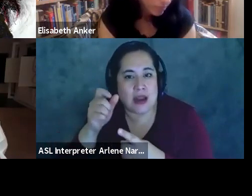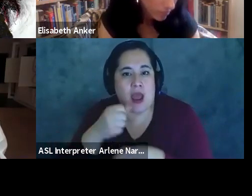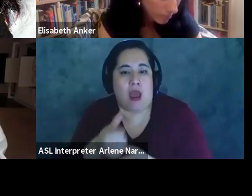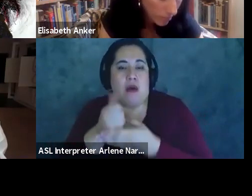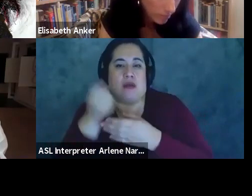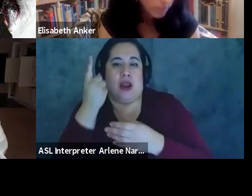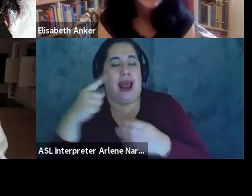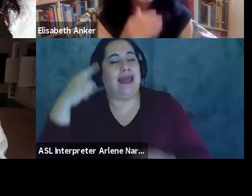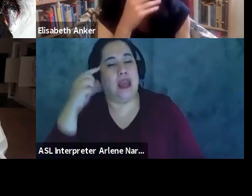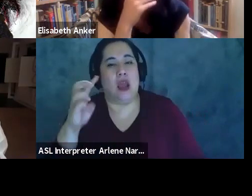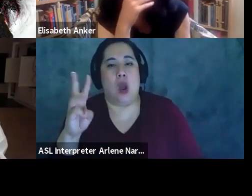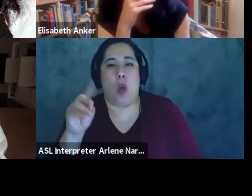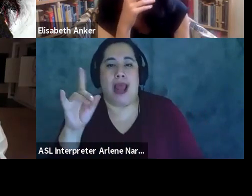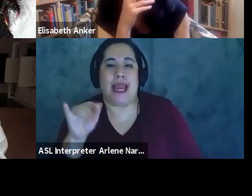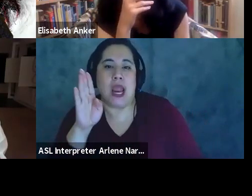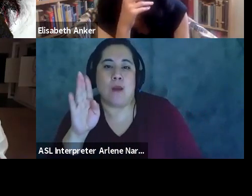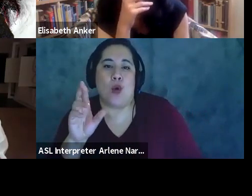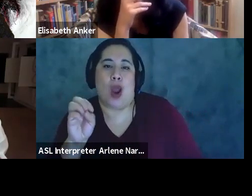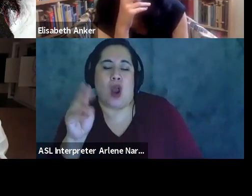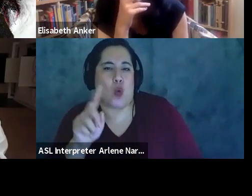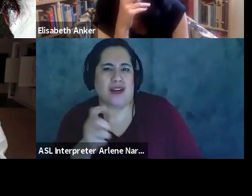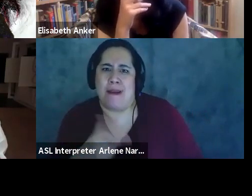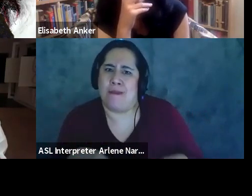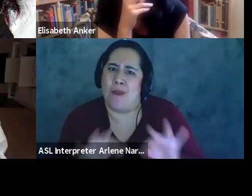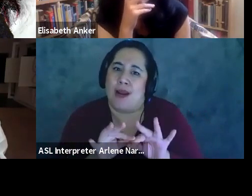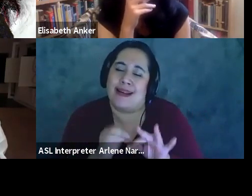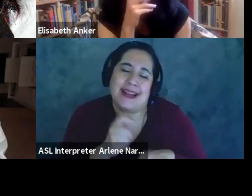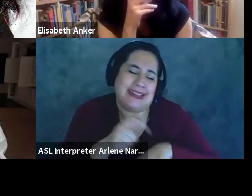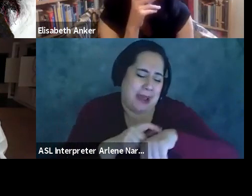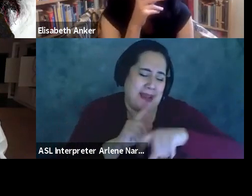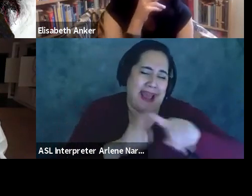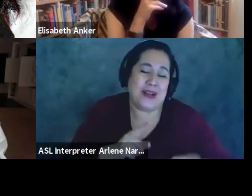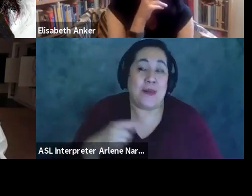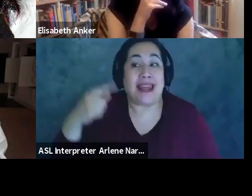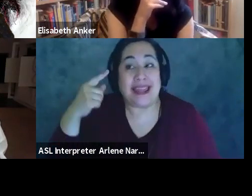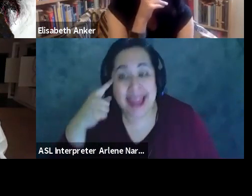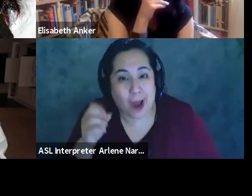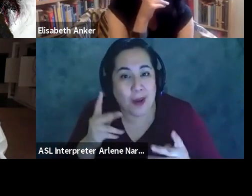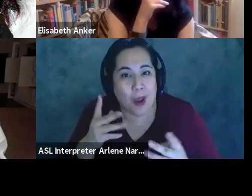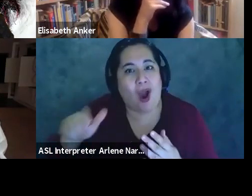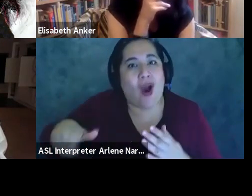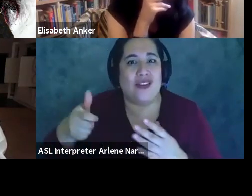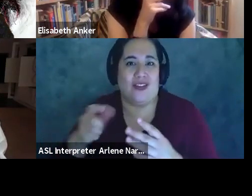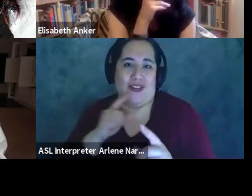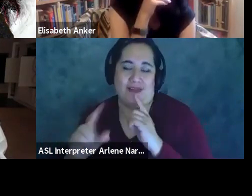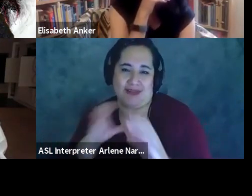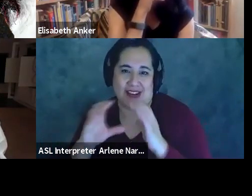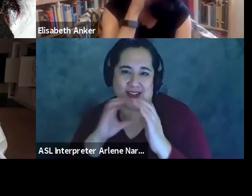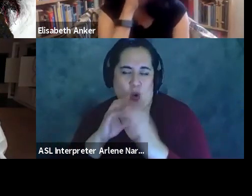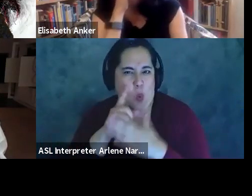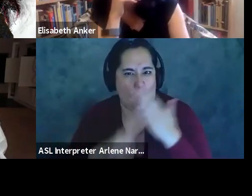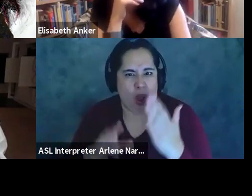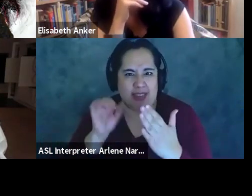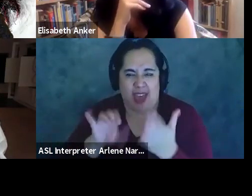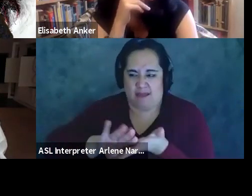really important. Obviously not the time to answer it, but I think and certainly perhaps the opportunity for another conversation on what does nihilism